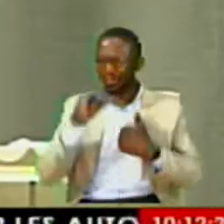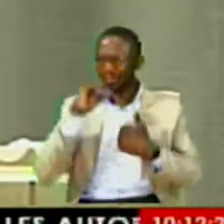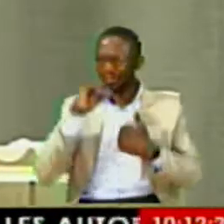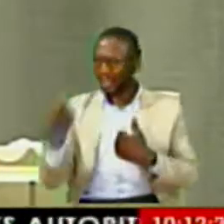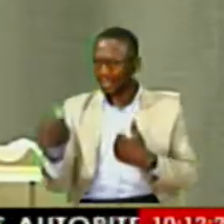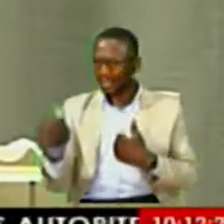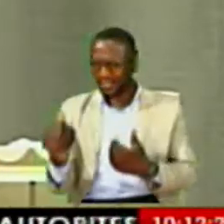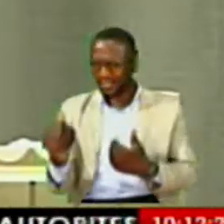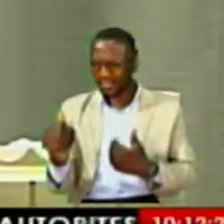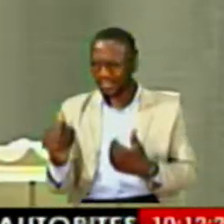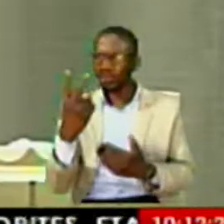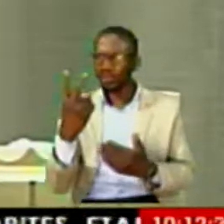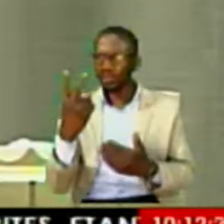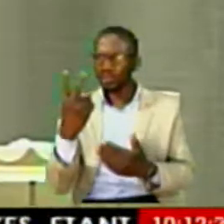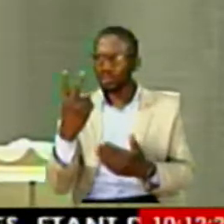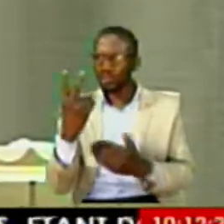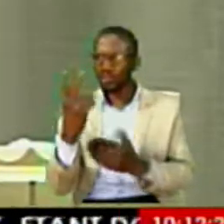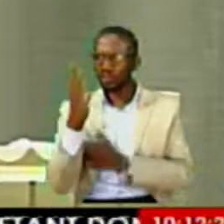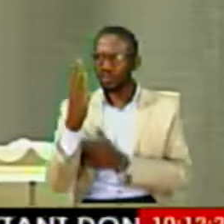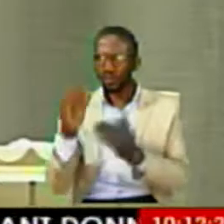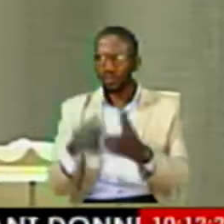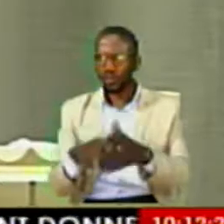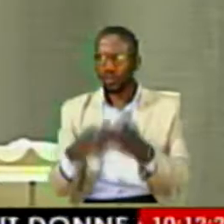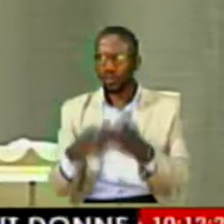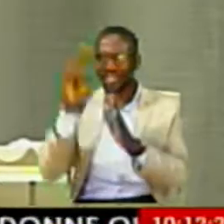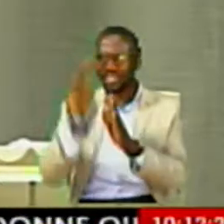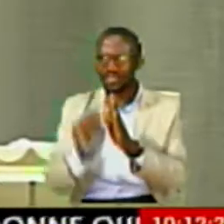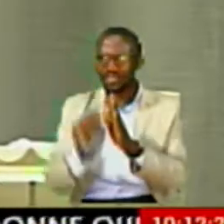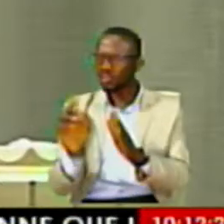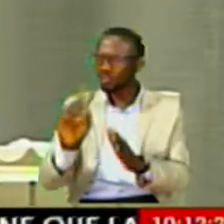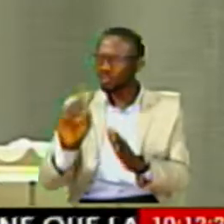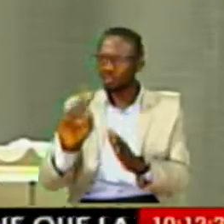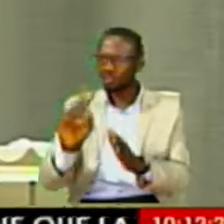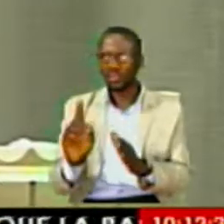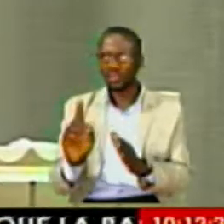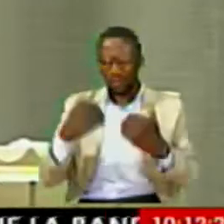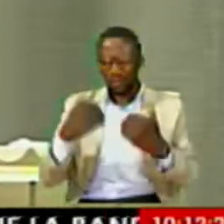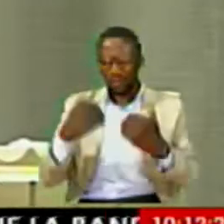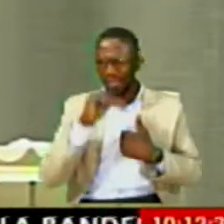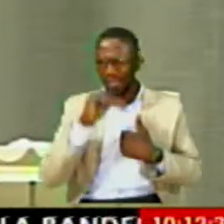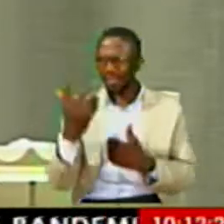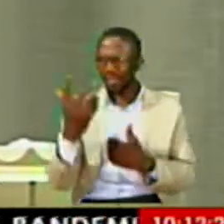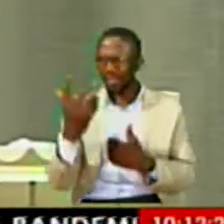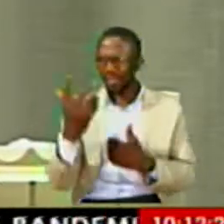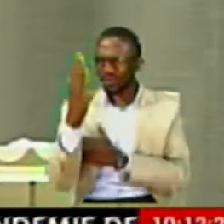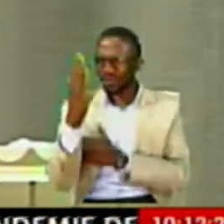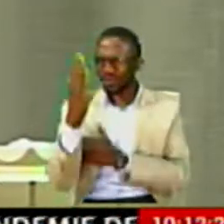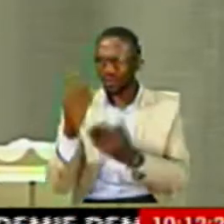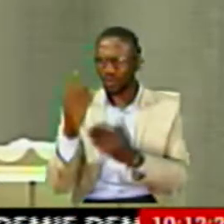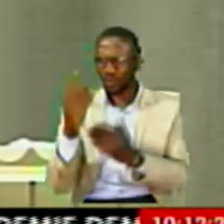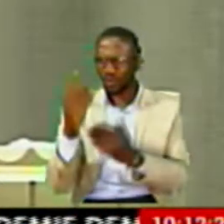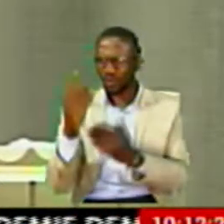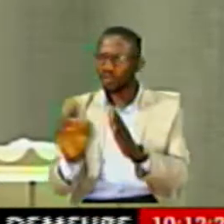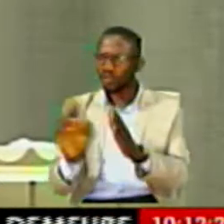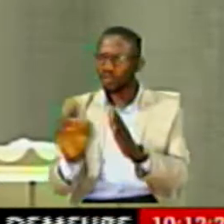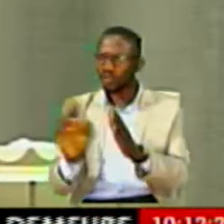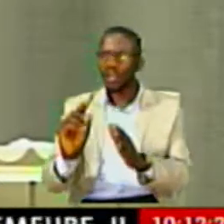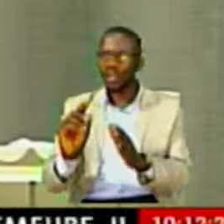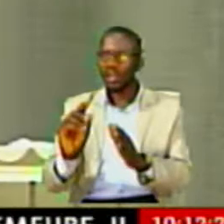There were not two gods in the beginning. Il n'y avait pas trois dieux au commencement. There were not three gods in the beginning. There was only one